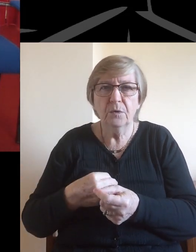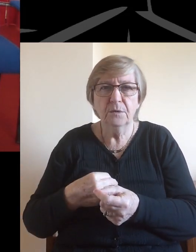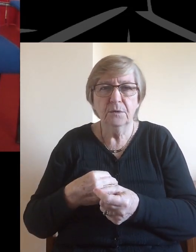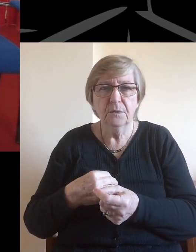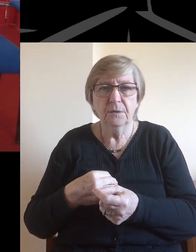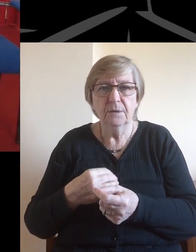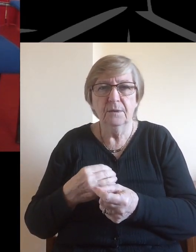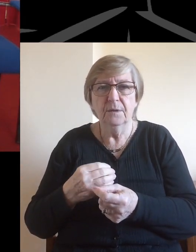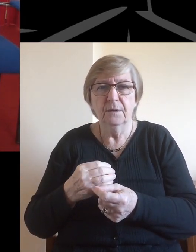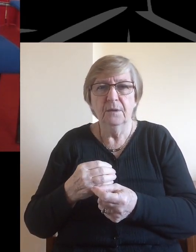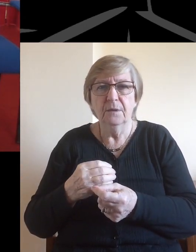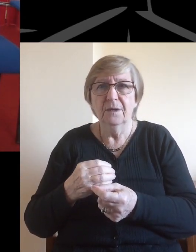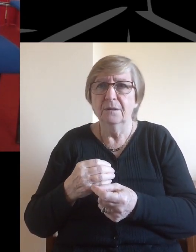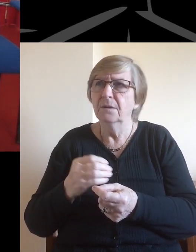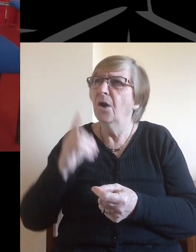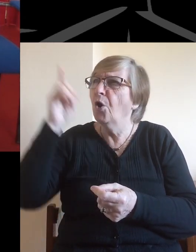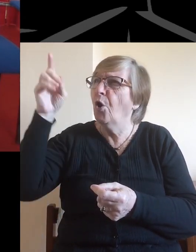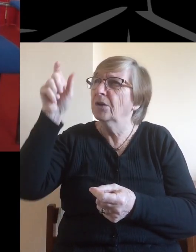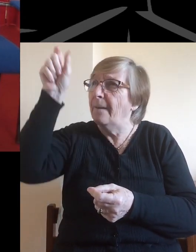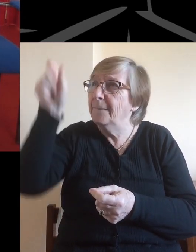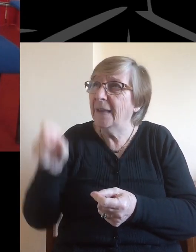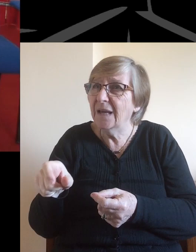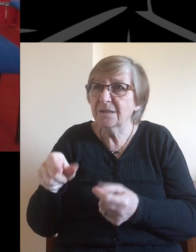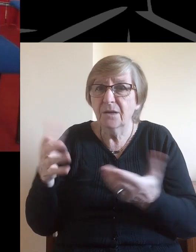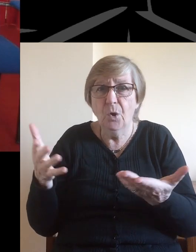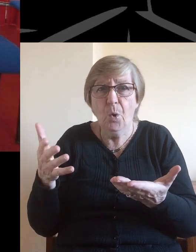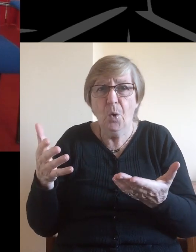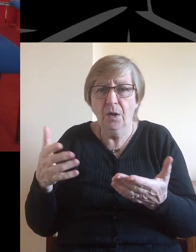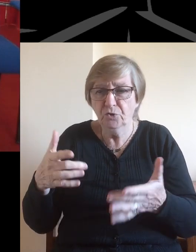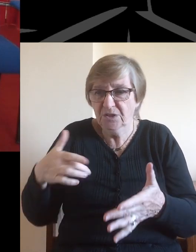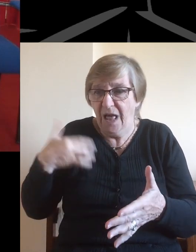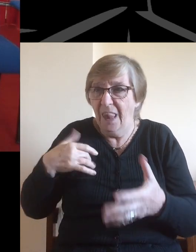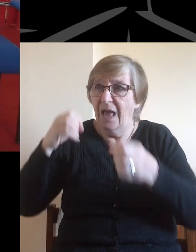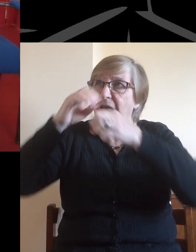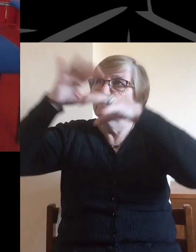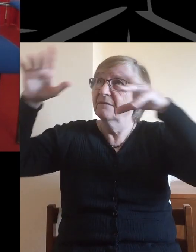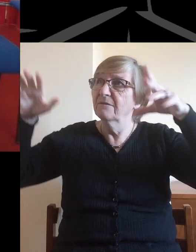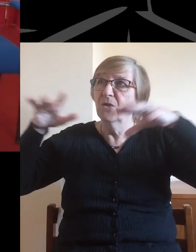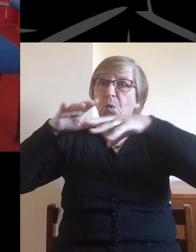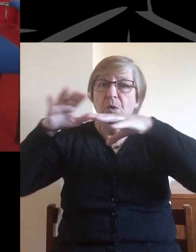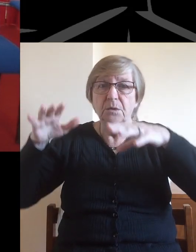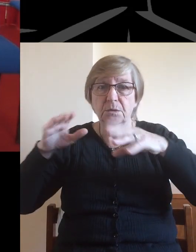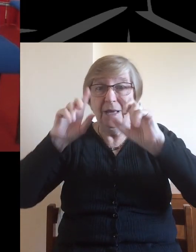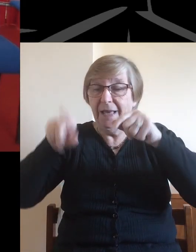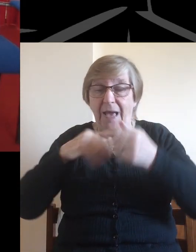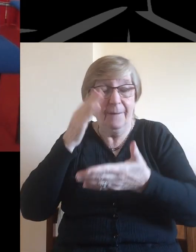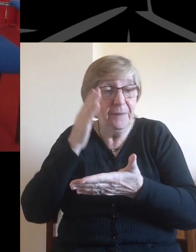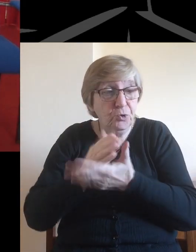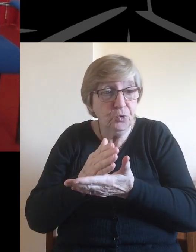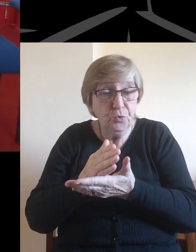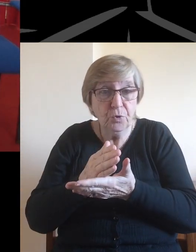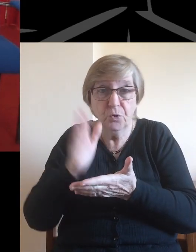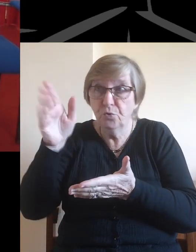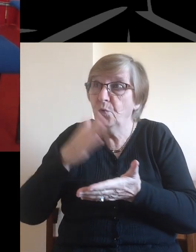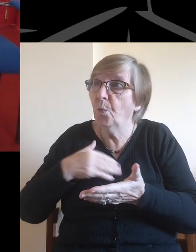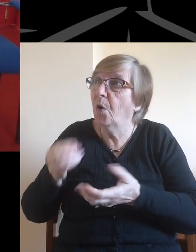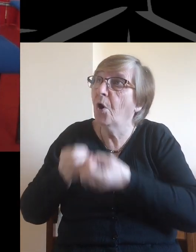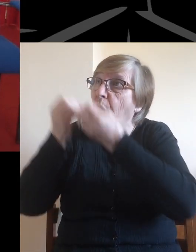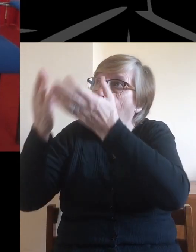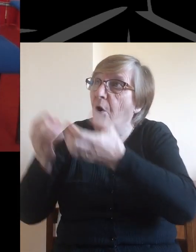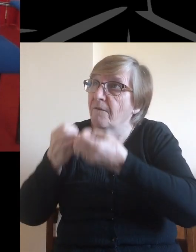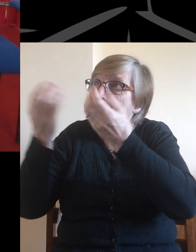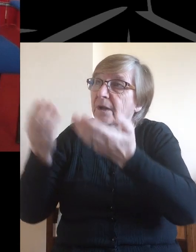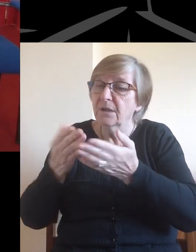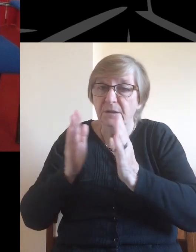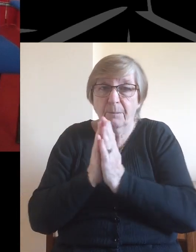us, whether he's a person at all or just simply some life force. We cannot be sure if he wants offerings, wants to be prayed